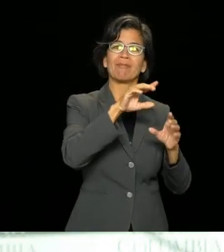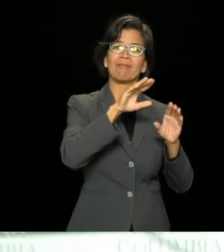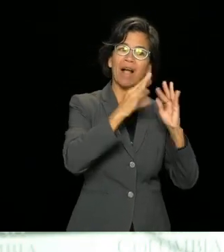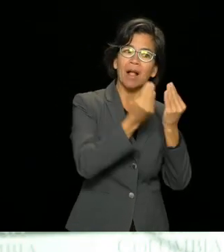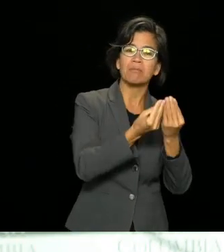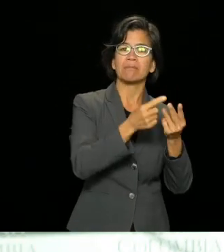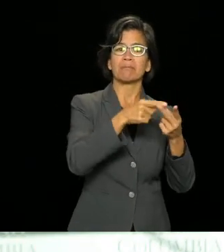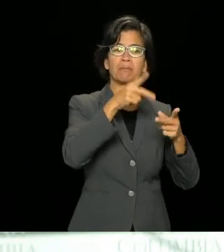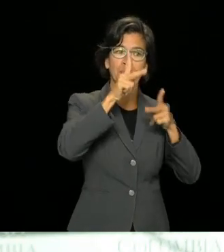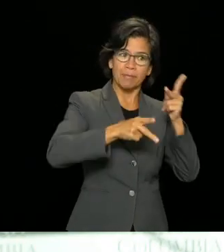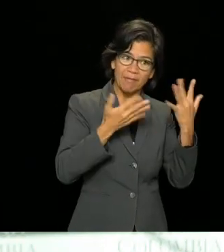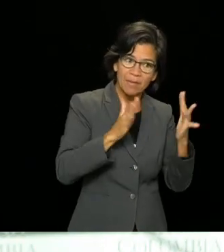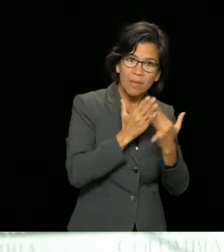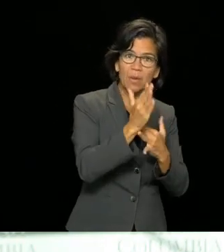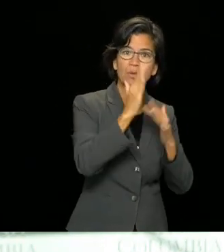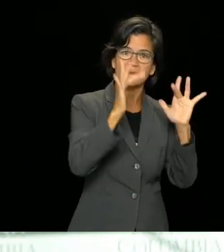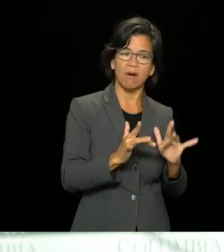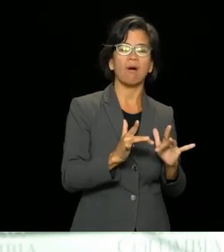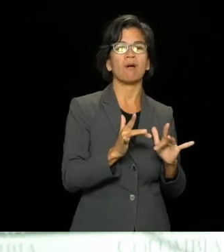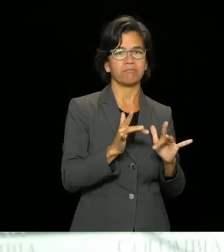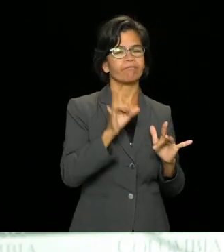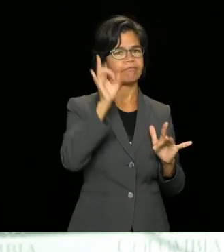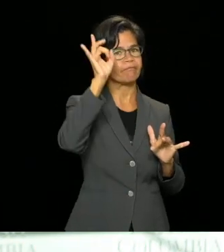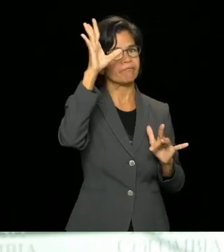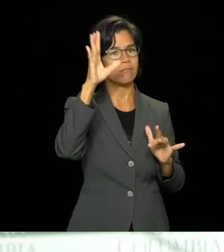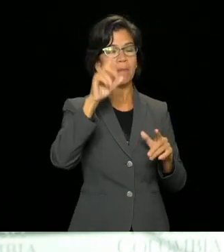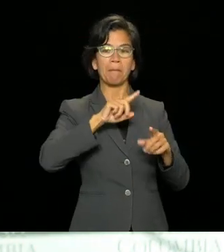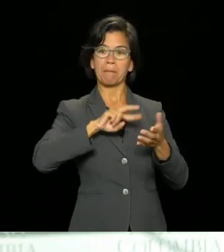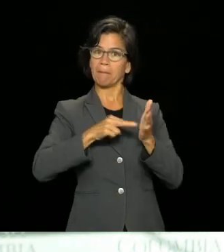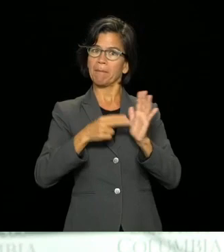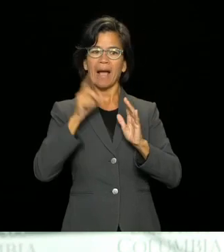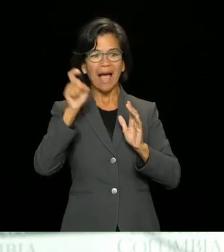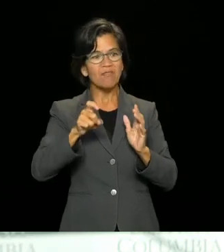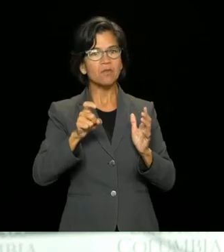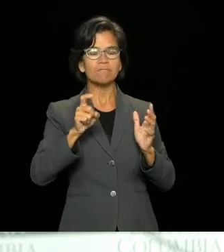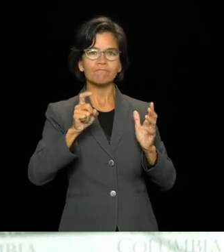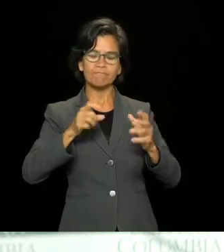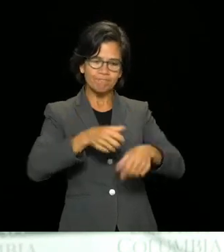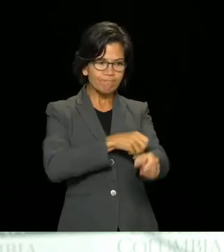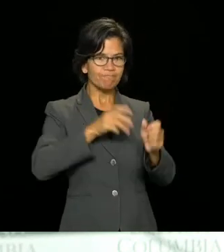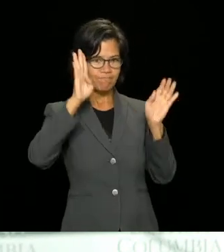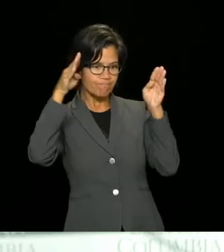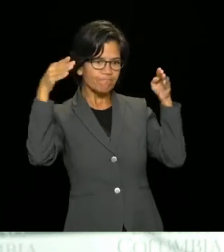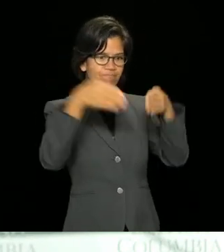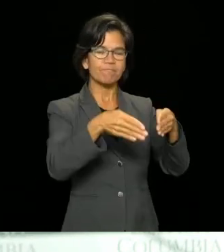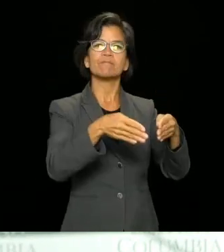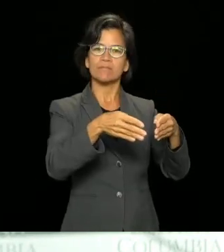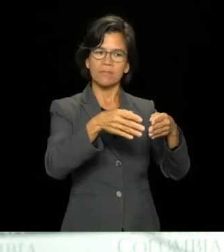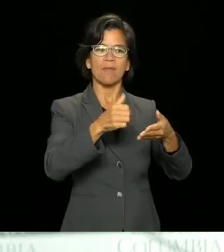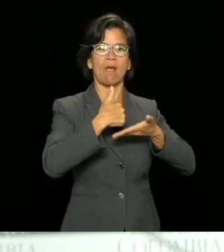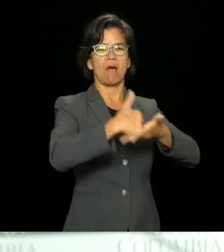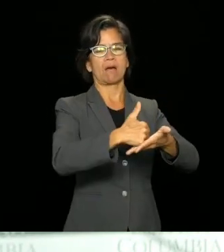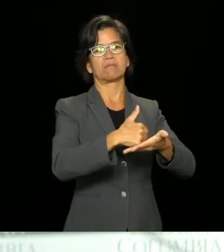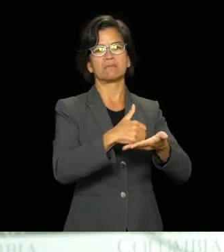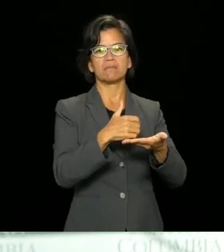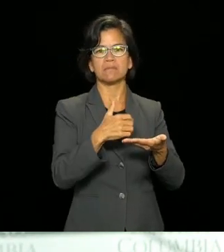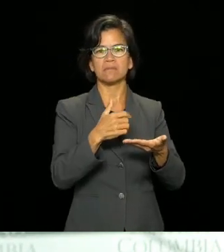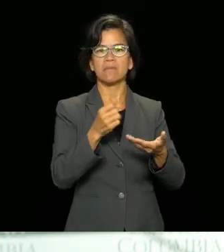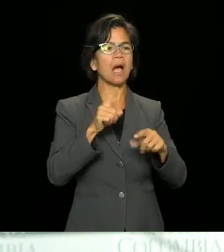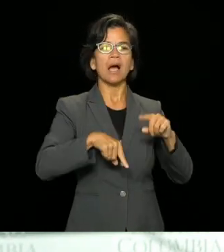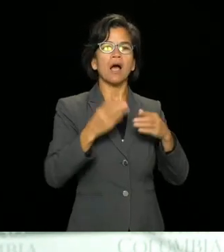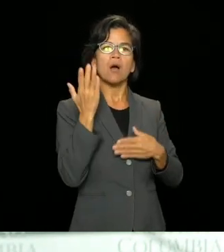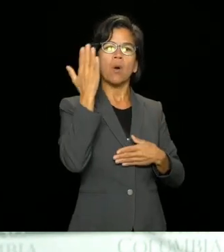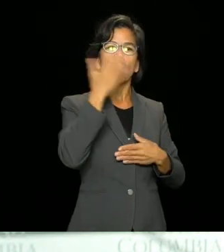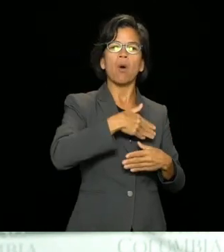through facing this issue head on are we ever going to have any hope in reducing the harm that is caused by sexual